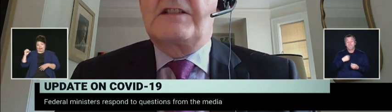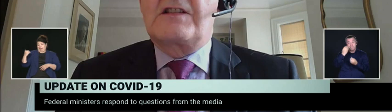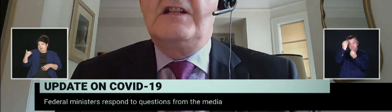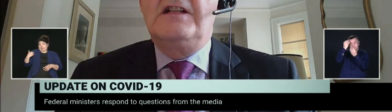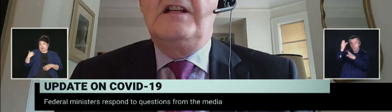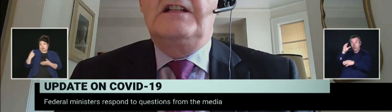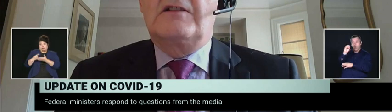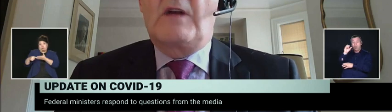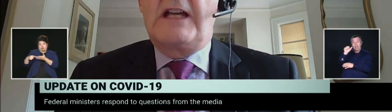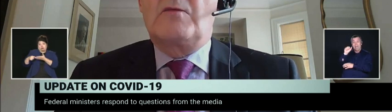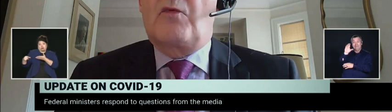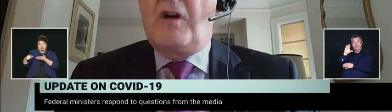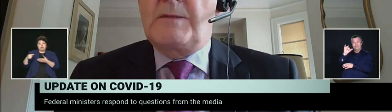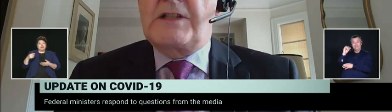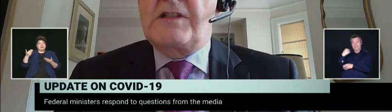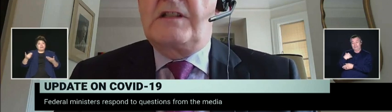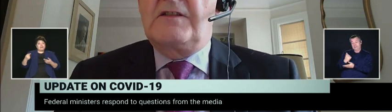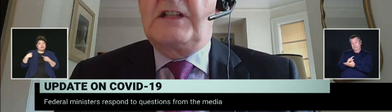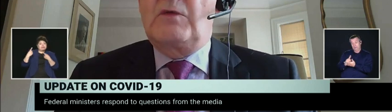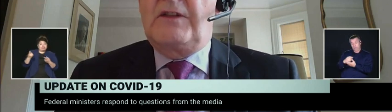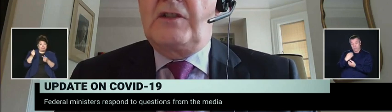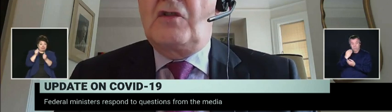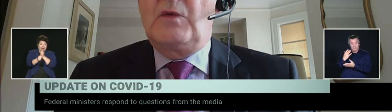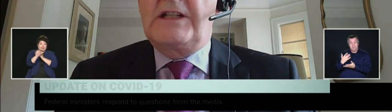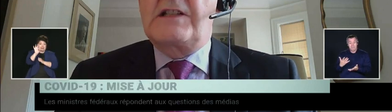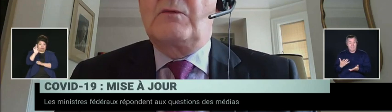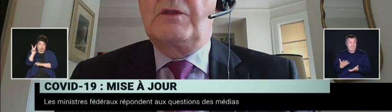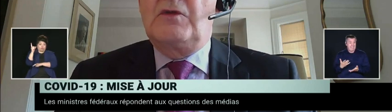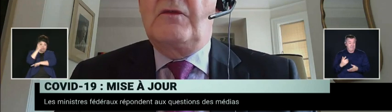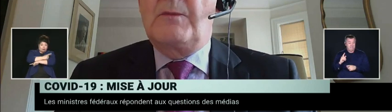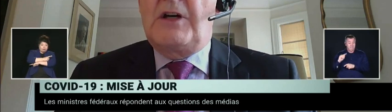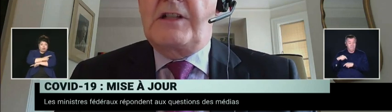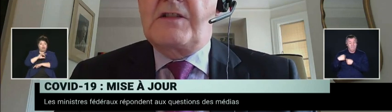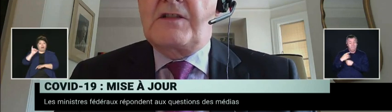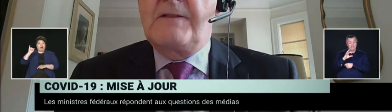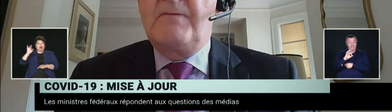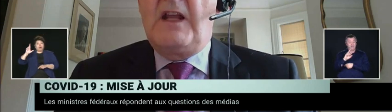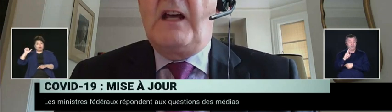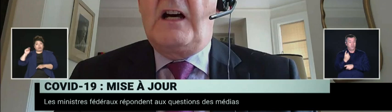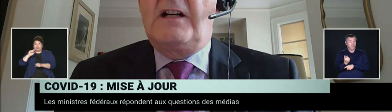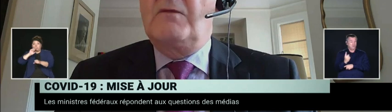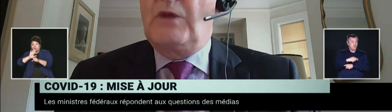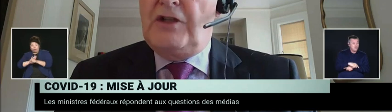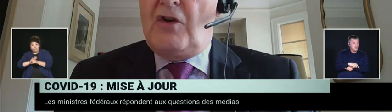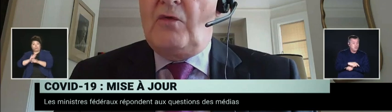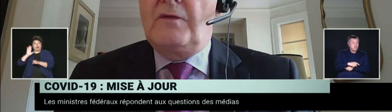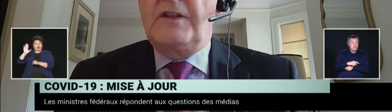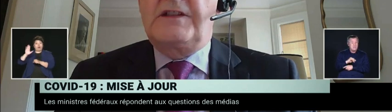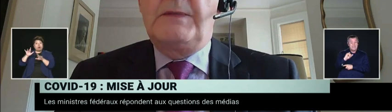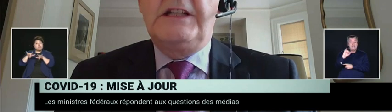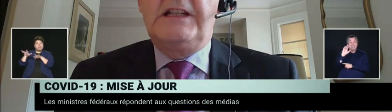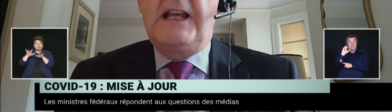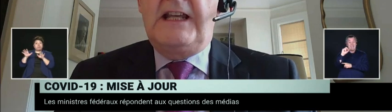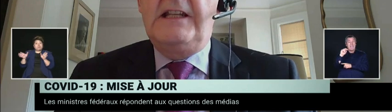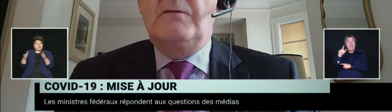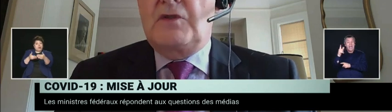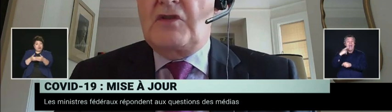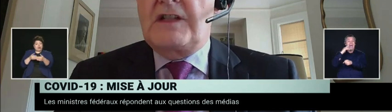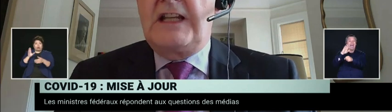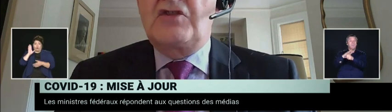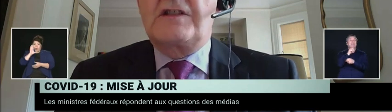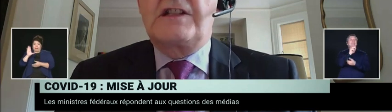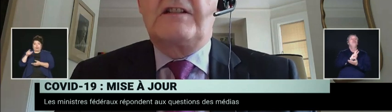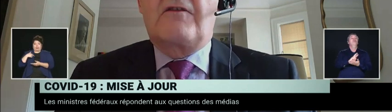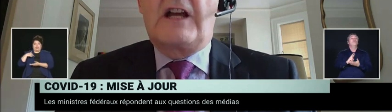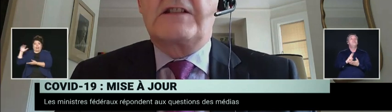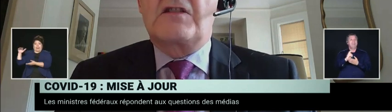days since Iran promised that within 2 weeks it would move the boxes. We know that the BEA, which